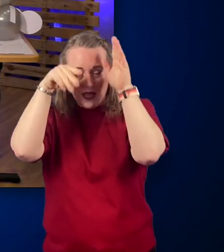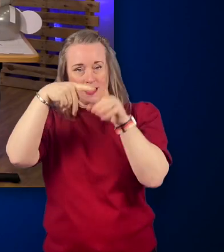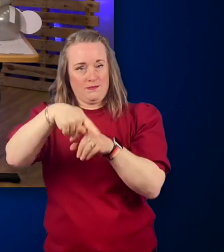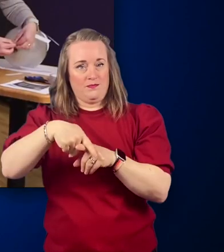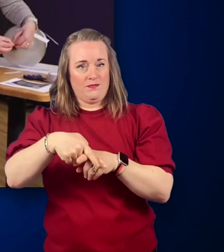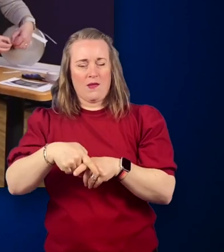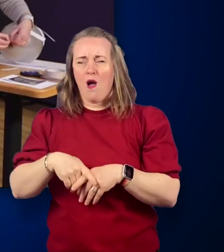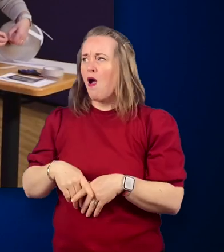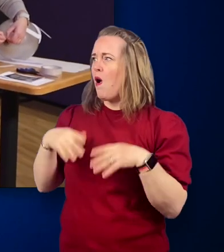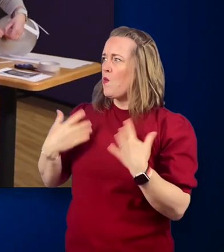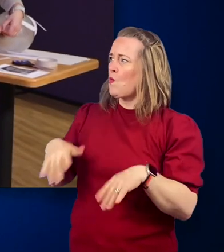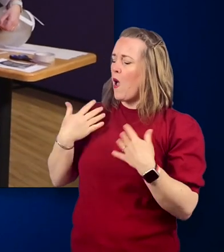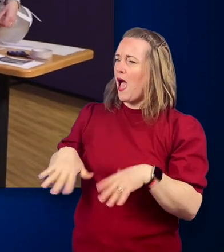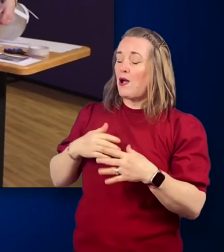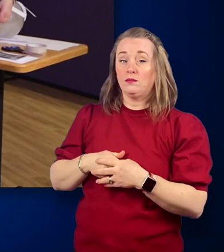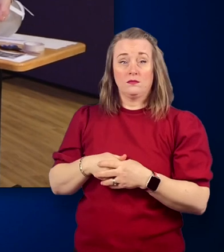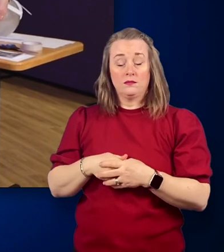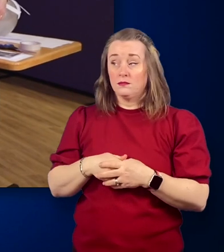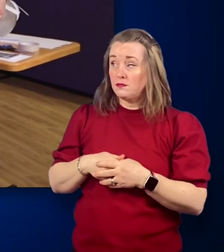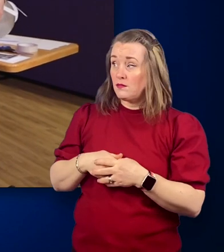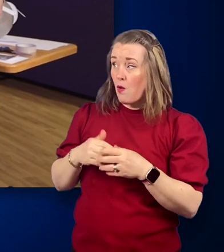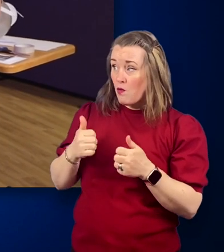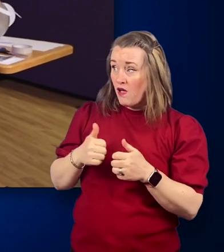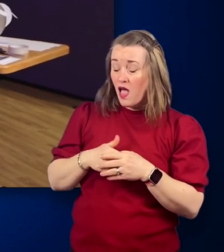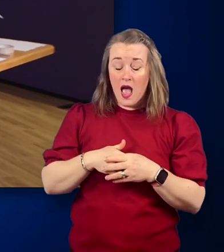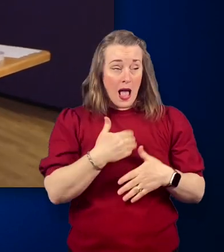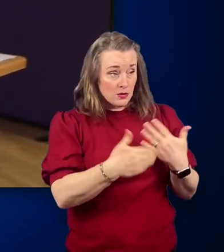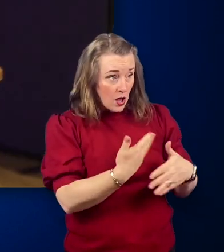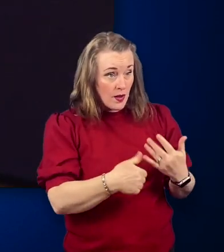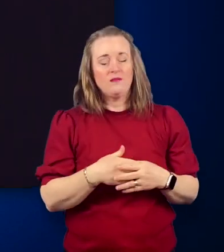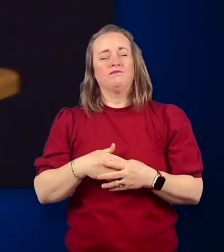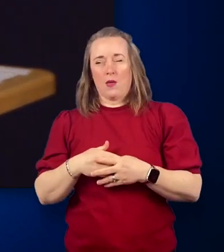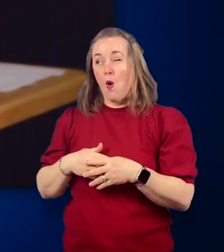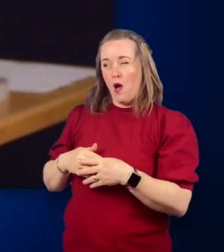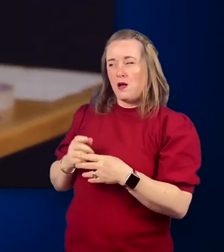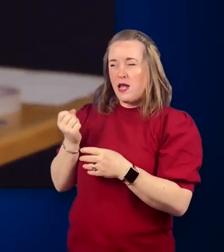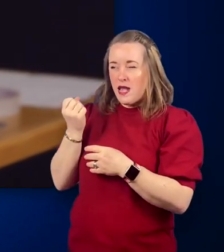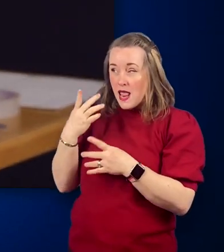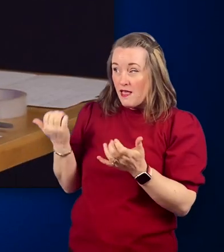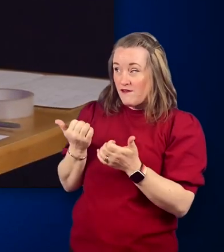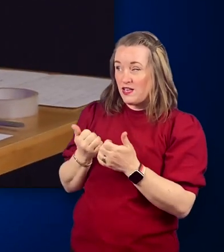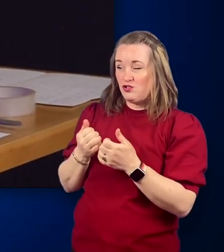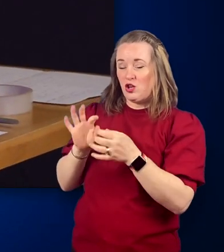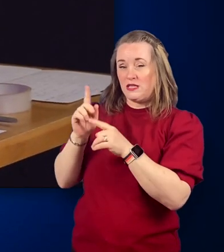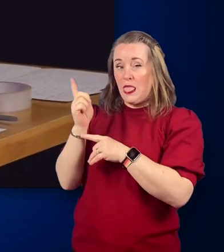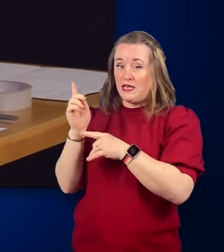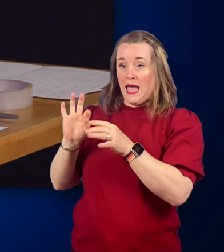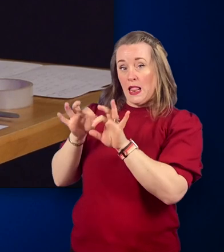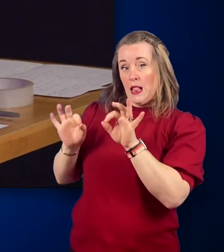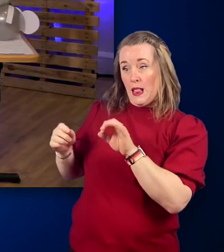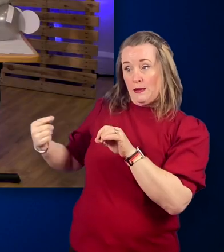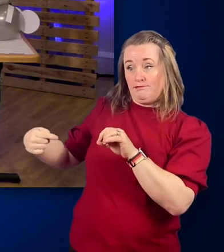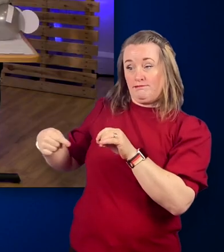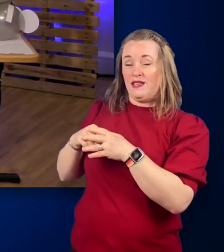really amazing. That's how are you getting so on? So cool. So I'm nearly there. I'm just putting the tail on the